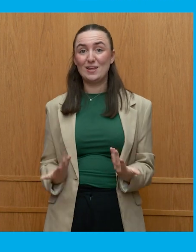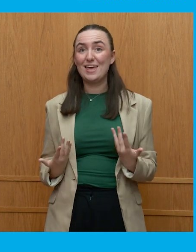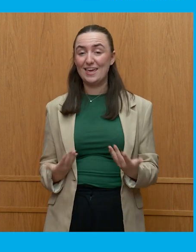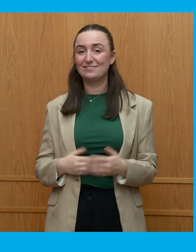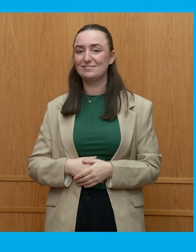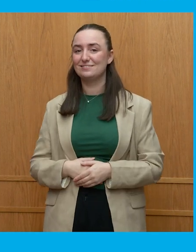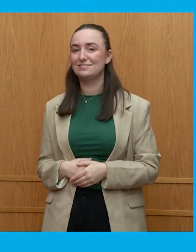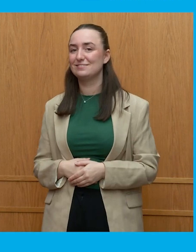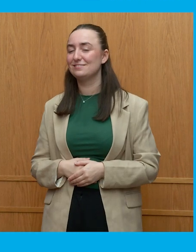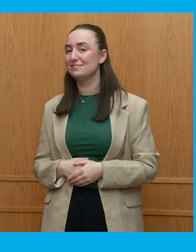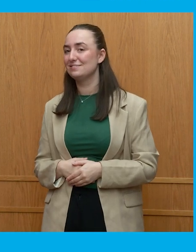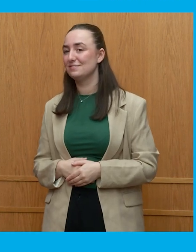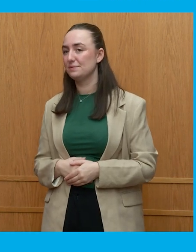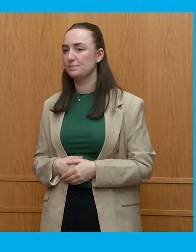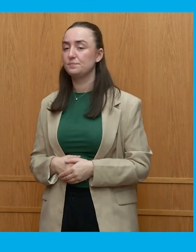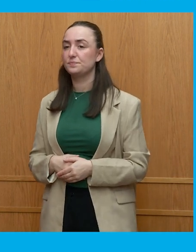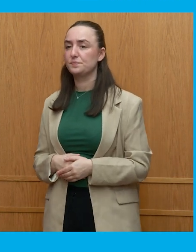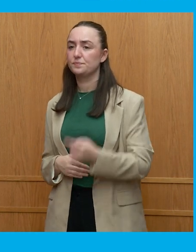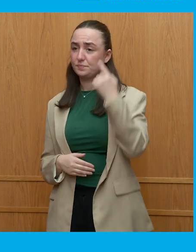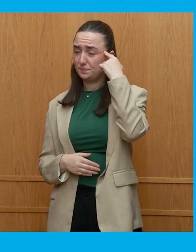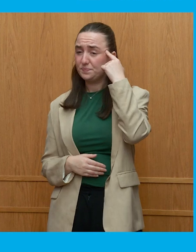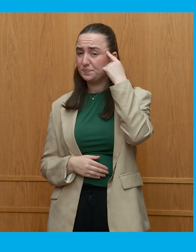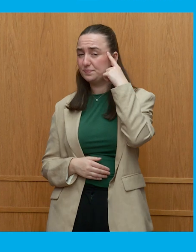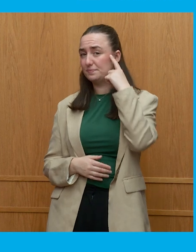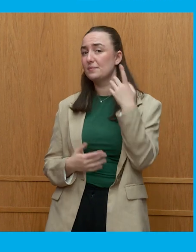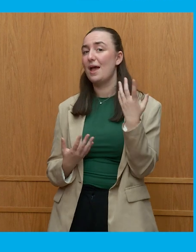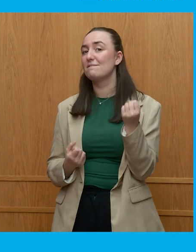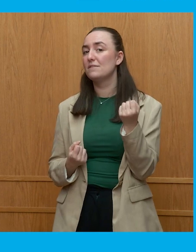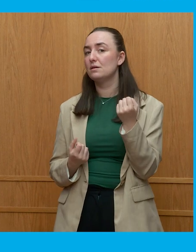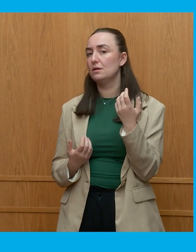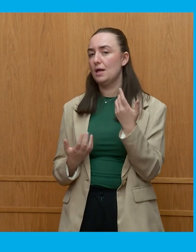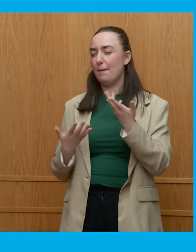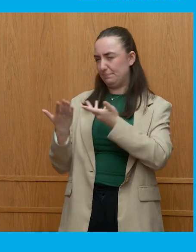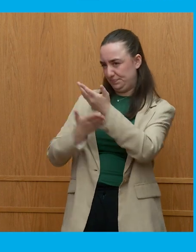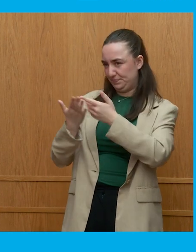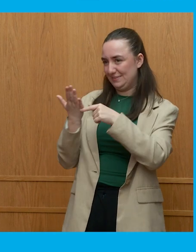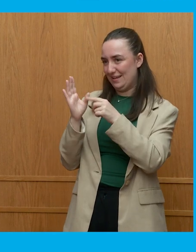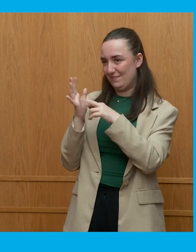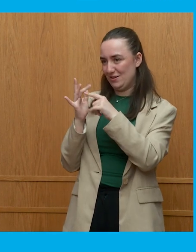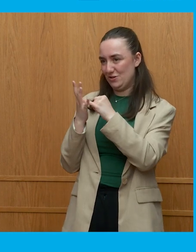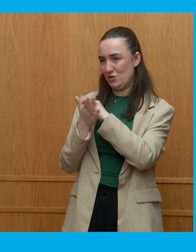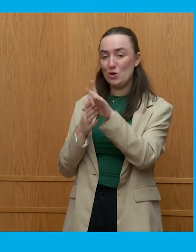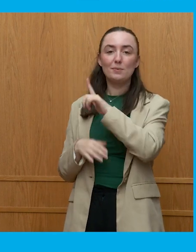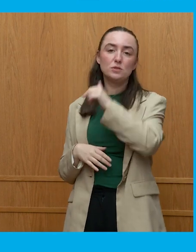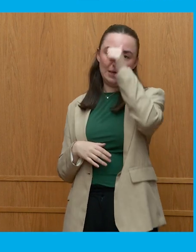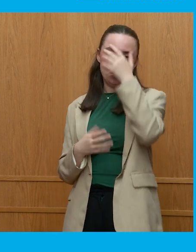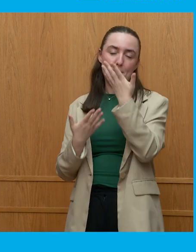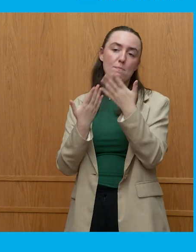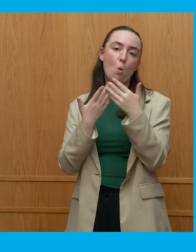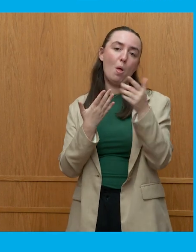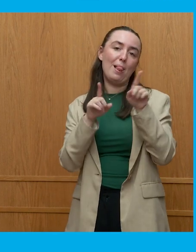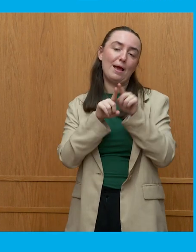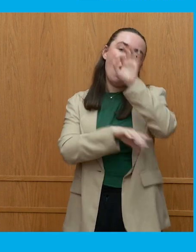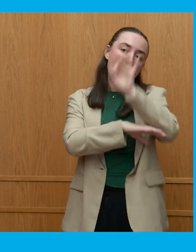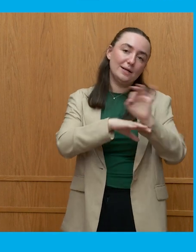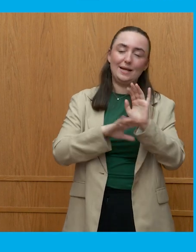We were saying beforehand, we were speaking to Tavish about, because I know more of the architects than the client side, really, but